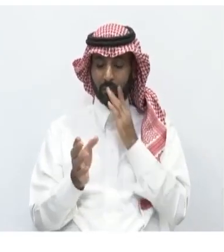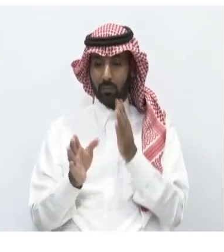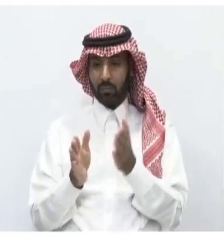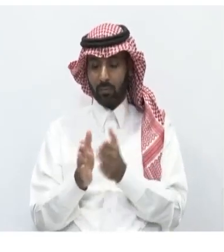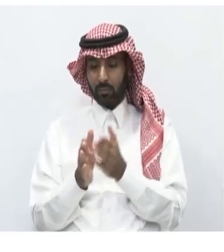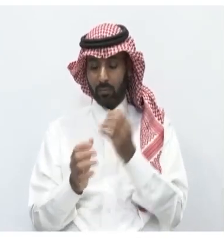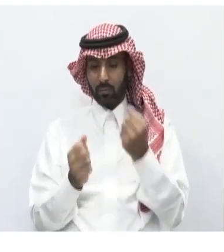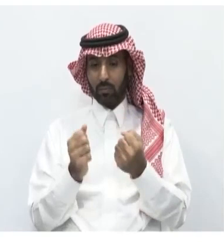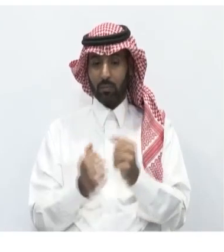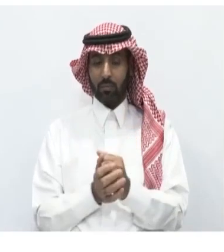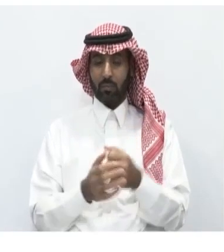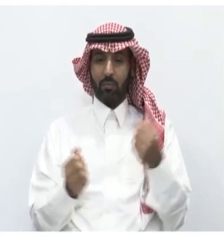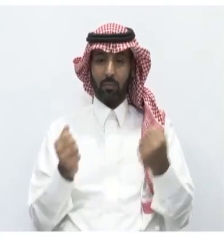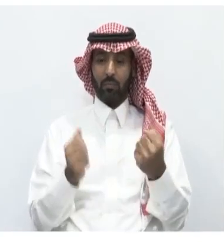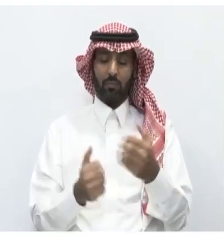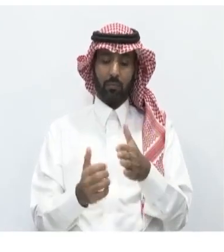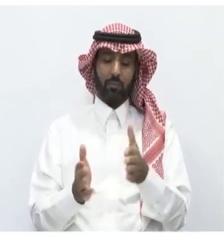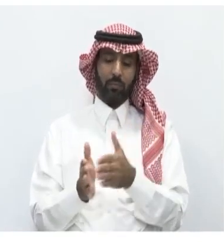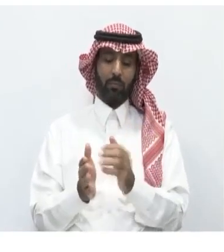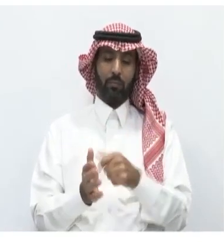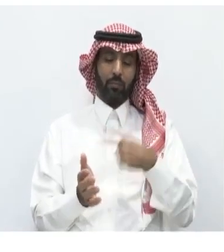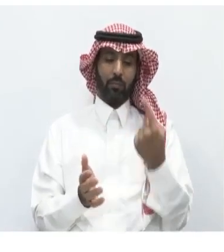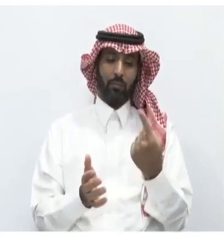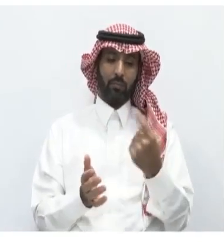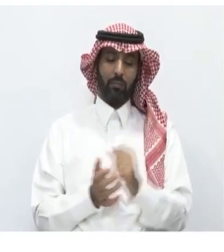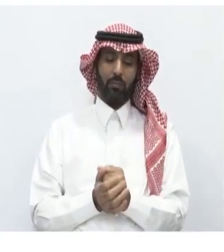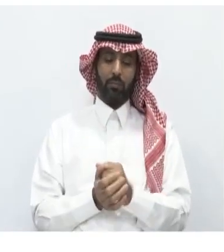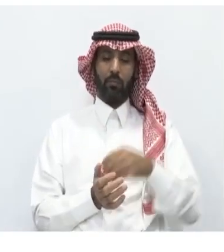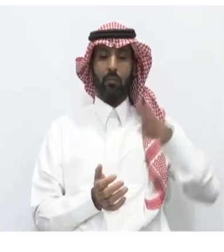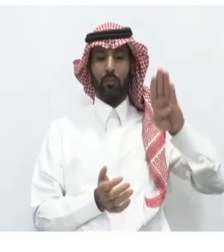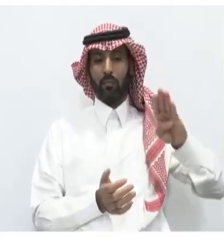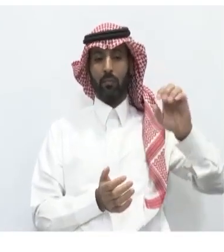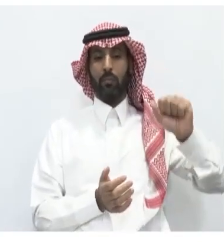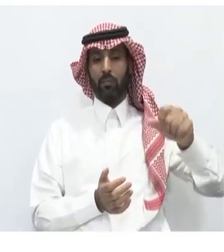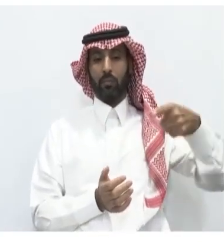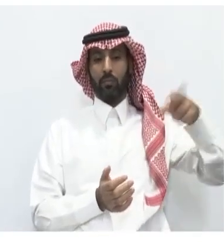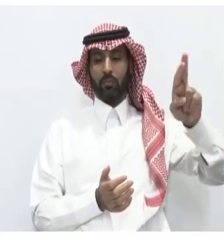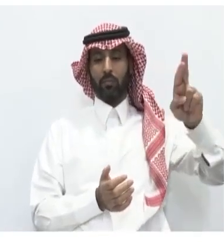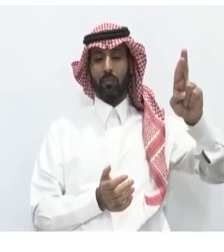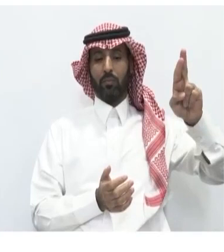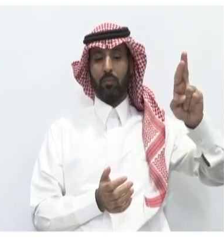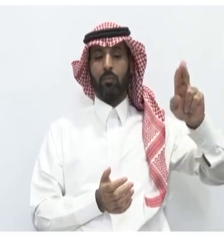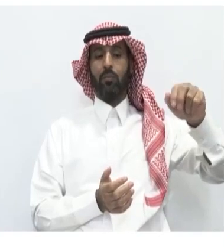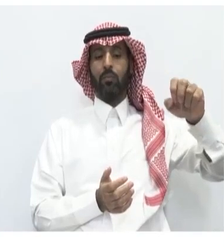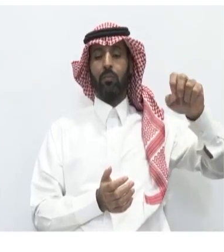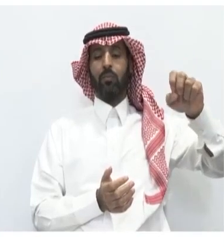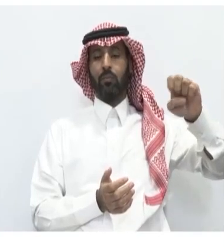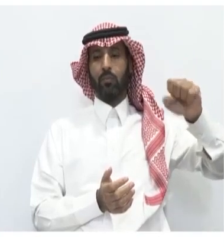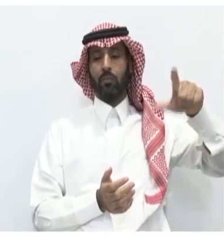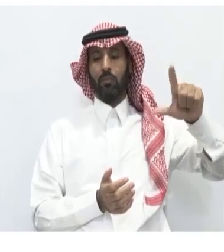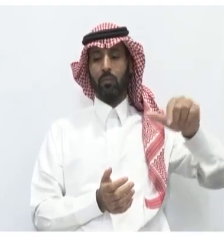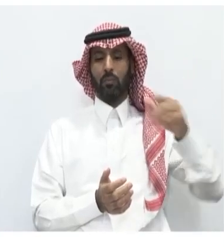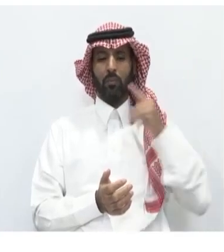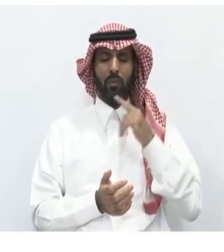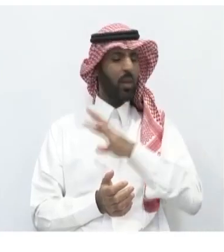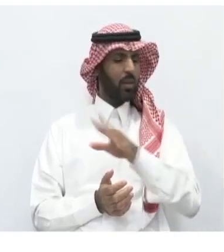got into a car accident. Number one, barely anything you've